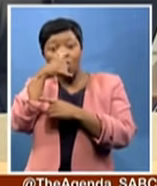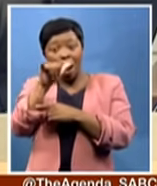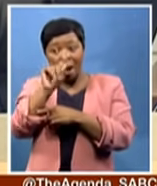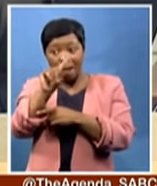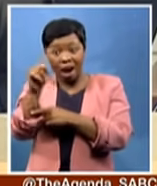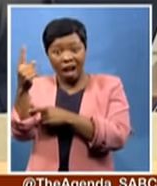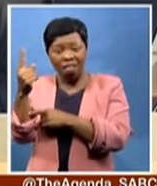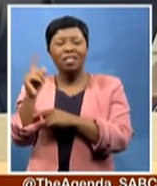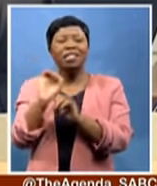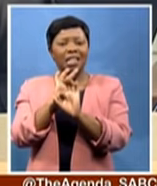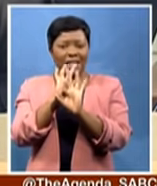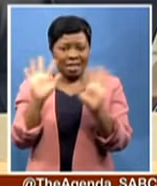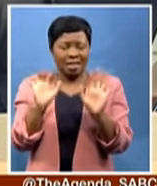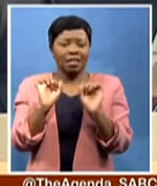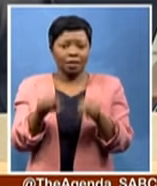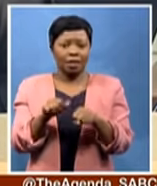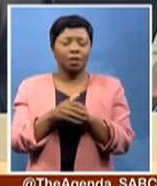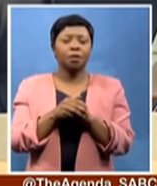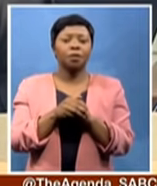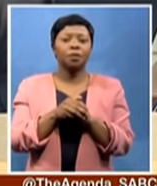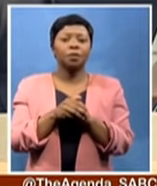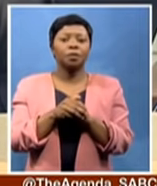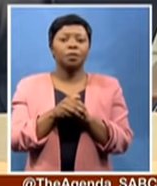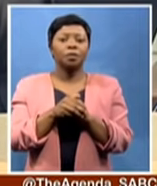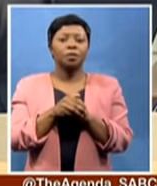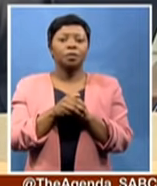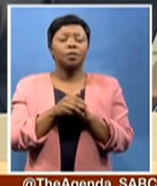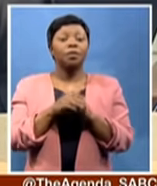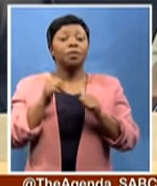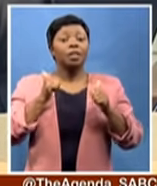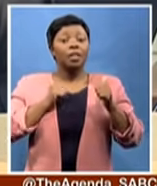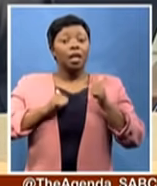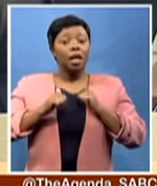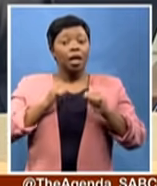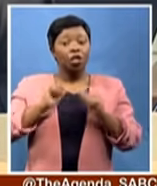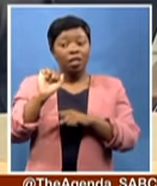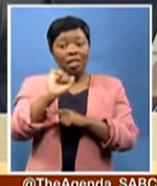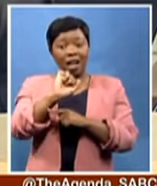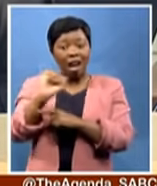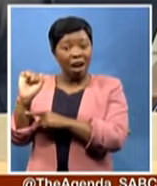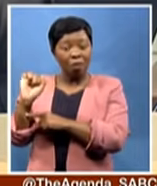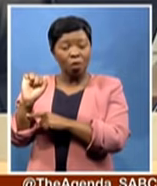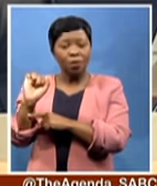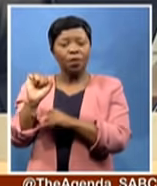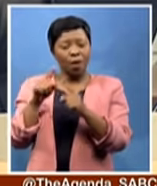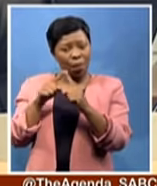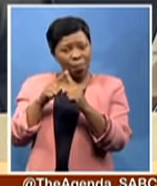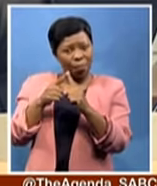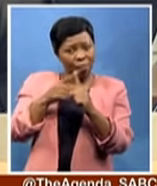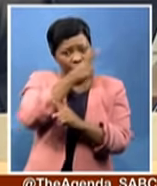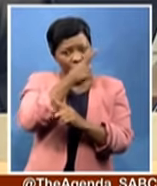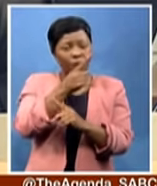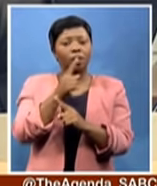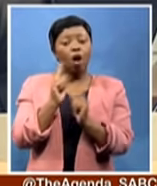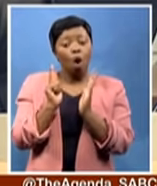Their actions are a direct violation not only of the laws of the Republic, but also